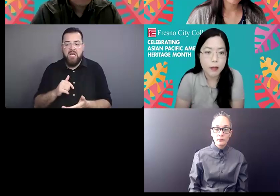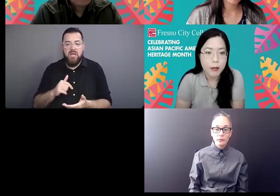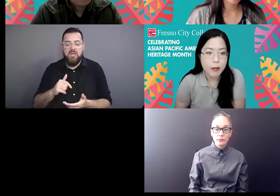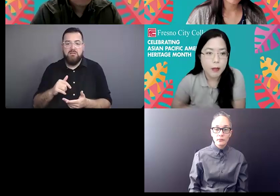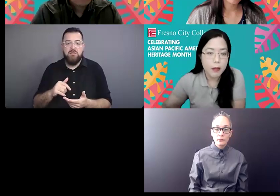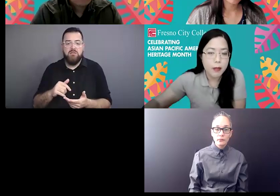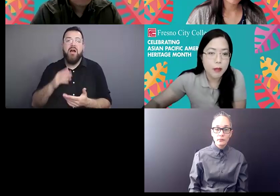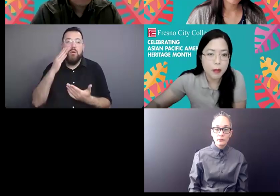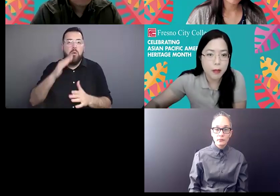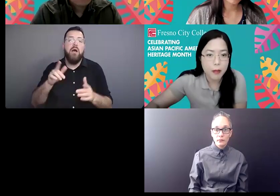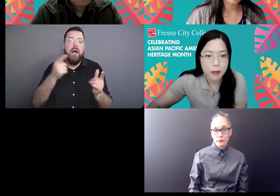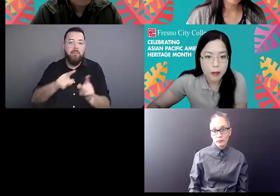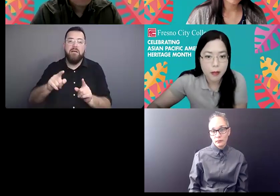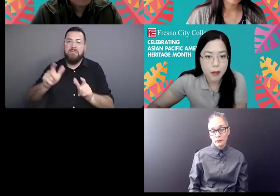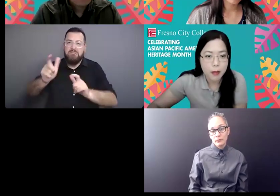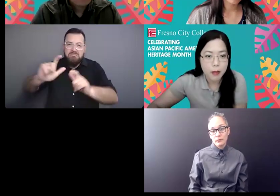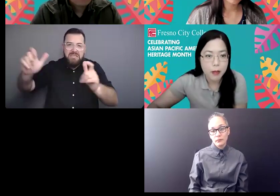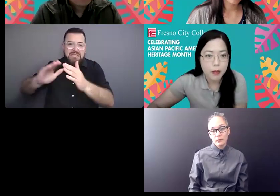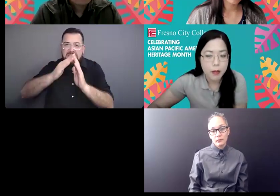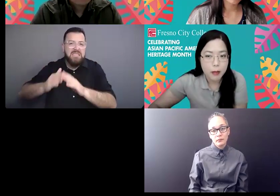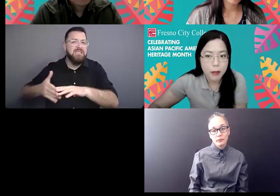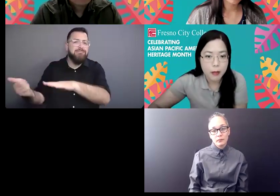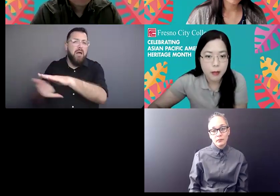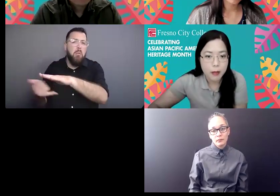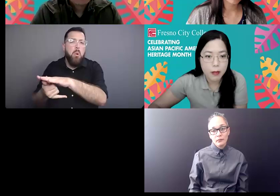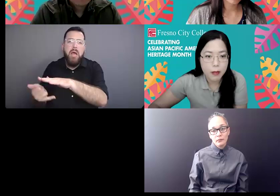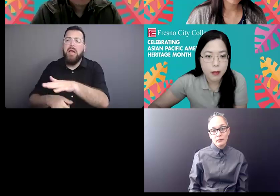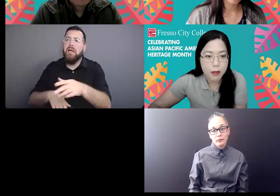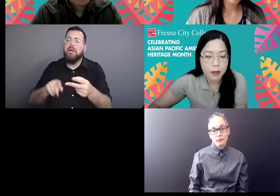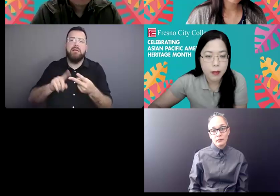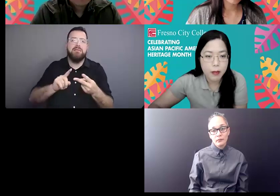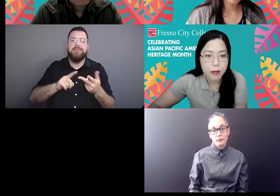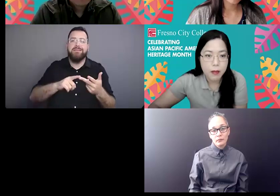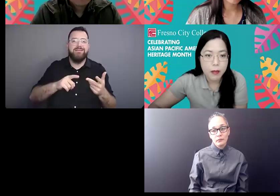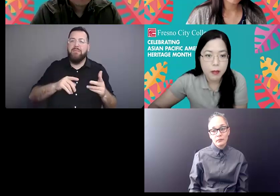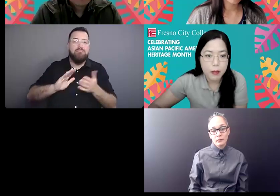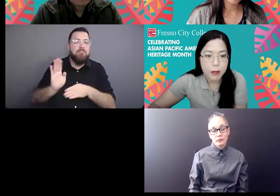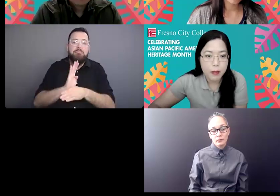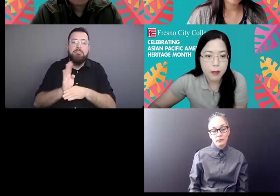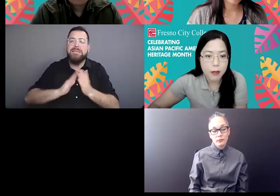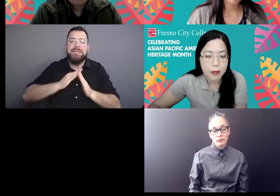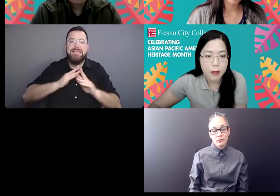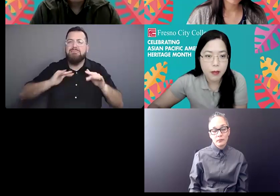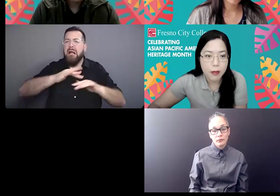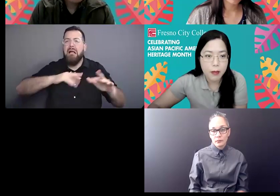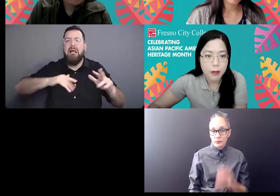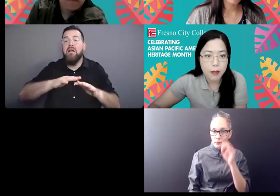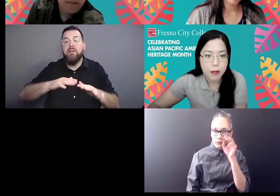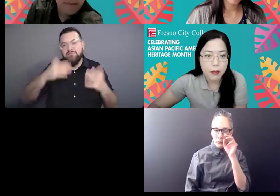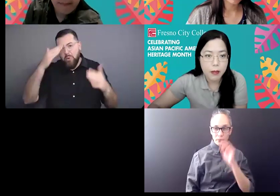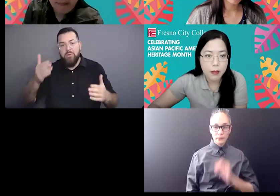in larger cities, with like in subways, on sidewalks, and busy metropolitans. And so Fresno, again, like Tang mentioned,